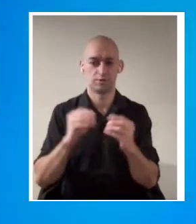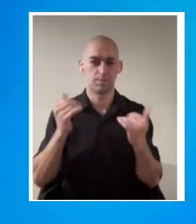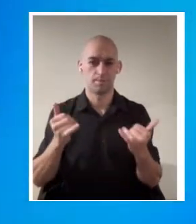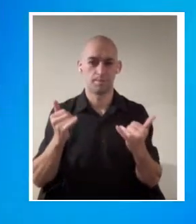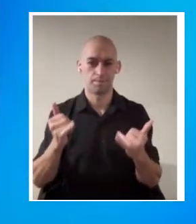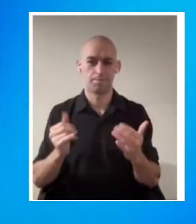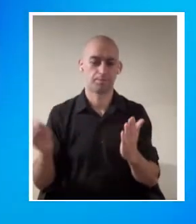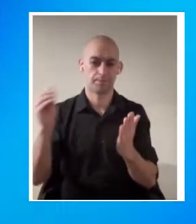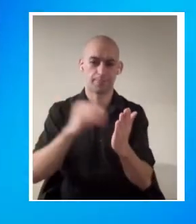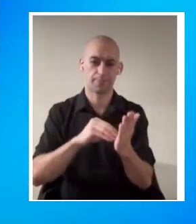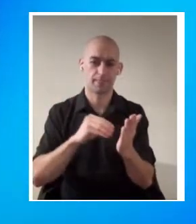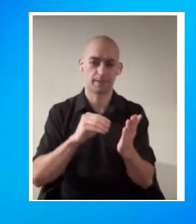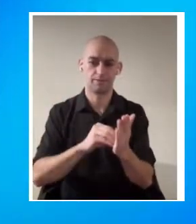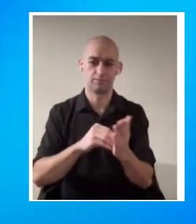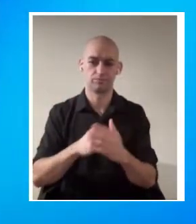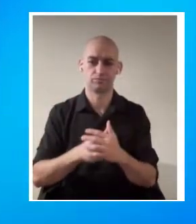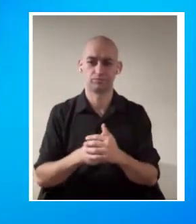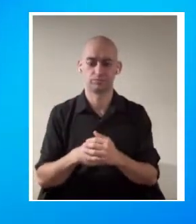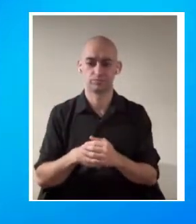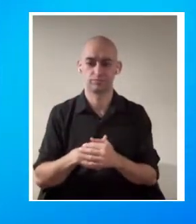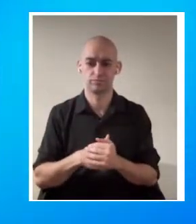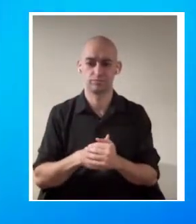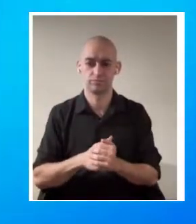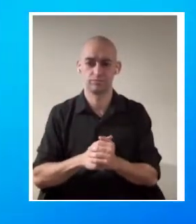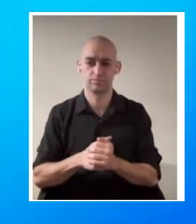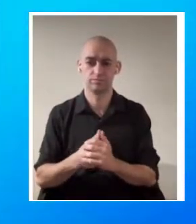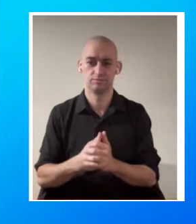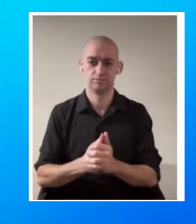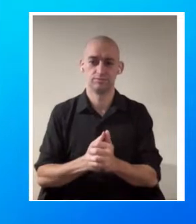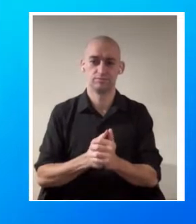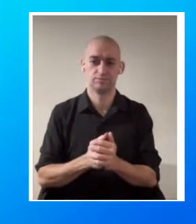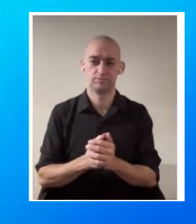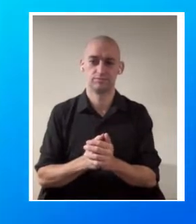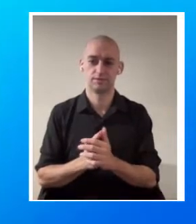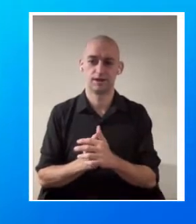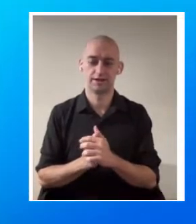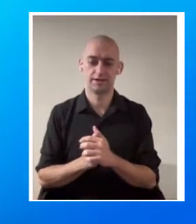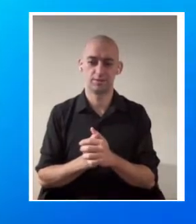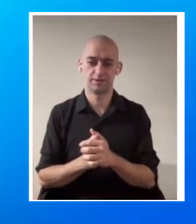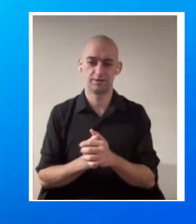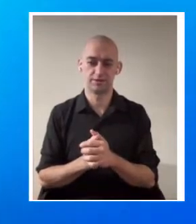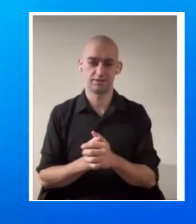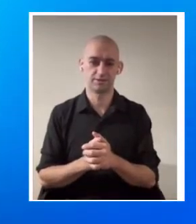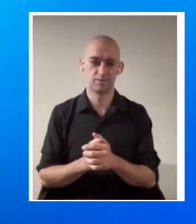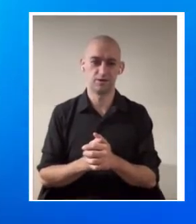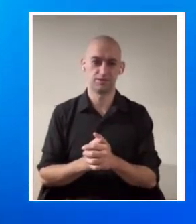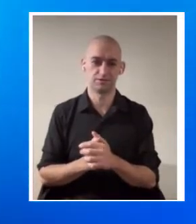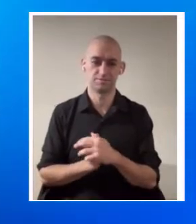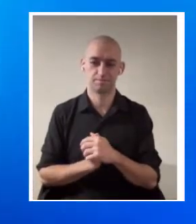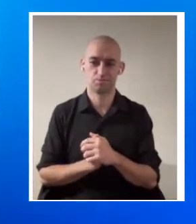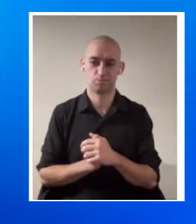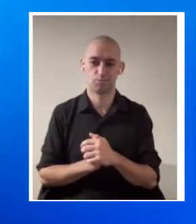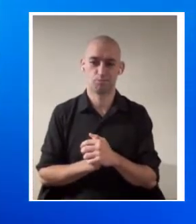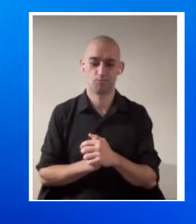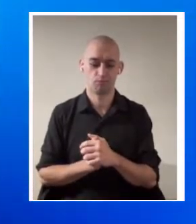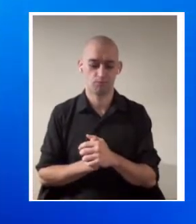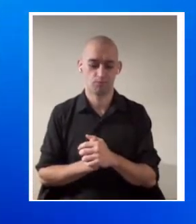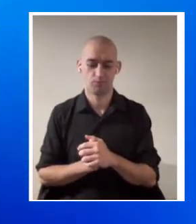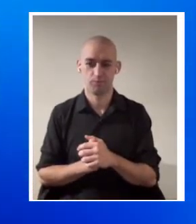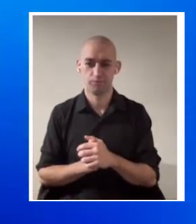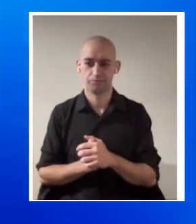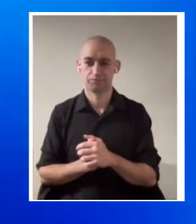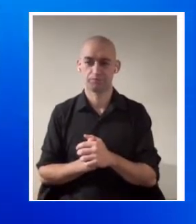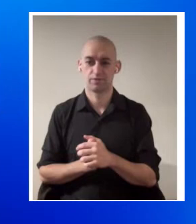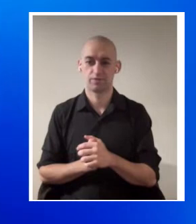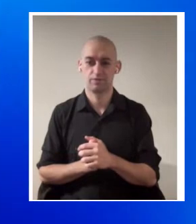chat. Or how is it that they're going to participate? I can mention that they can respond in the